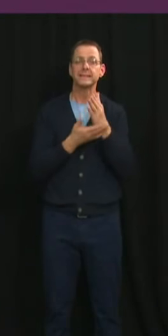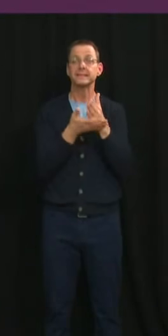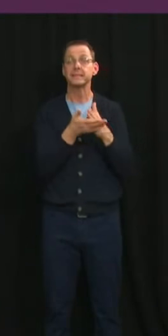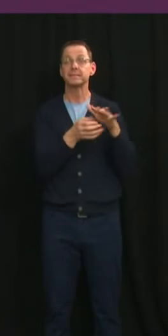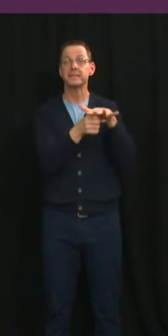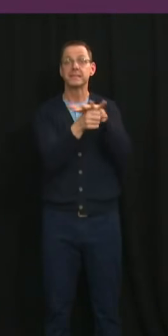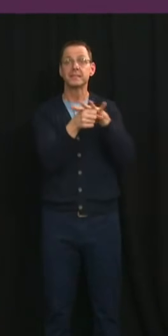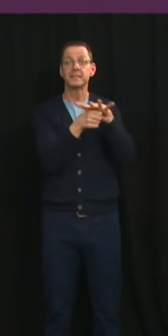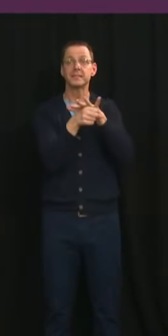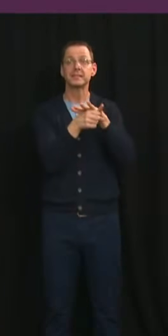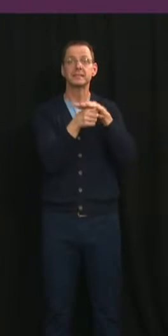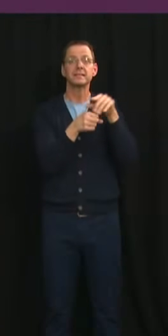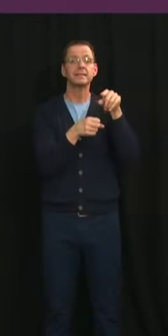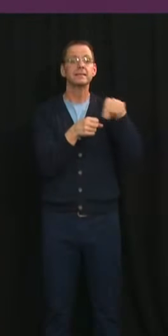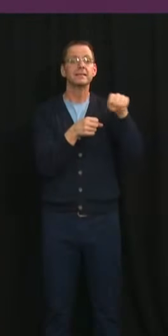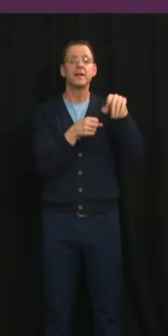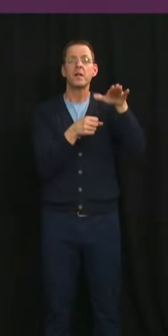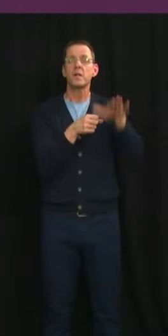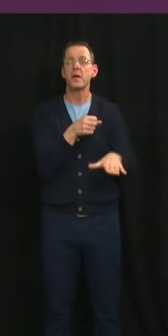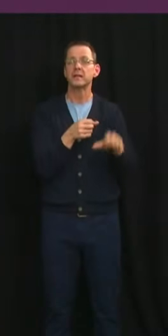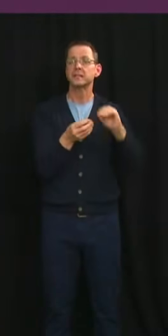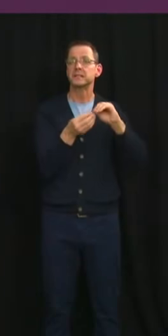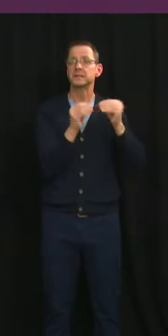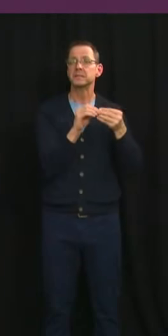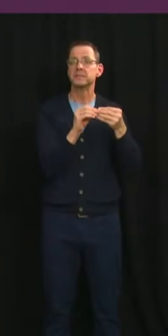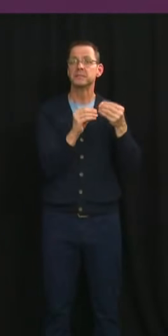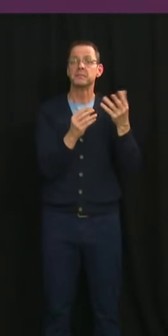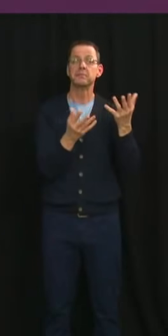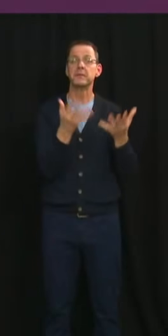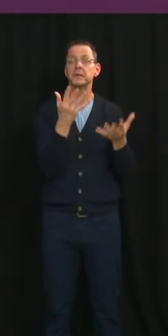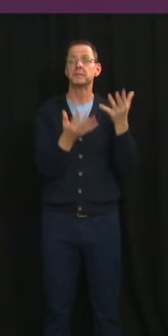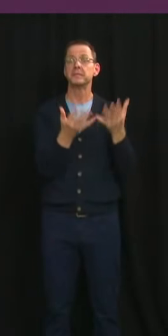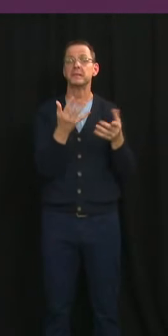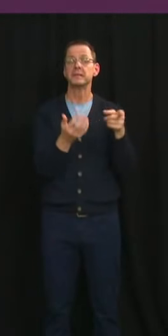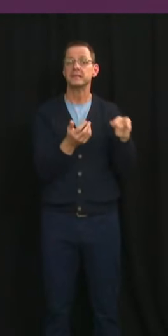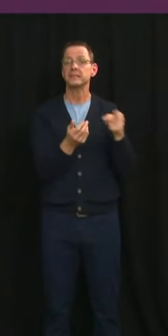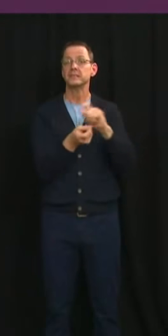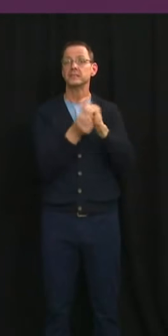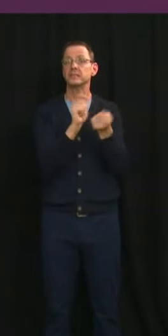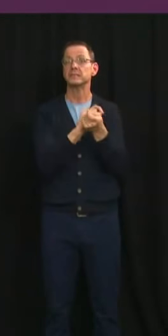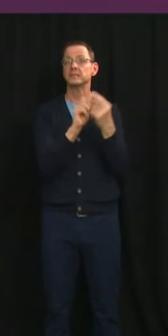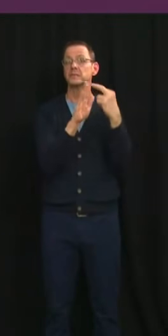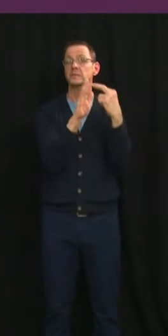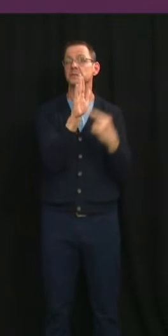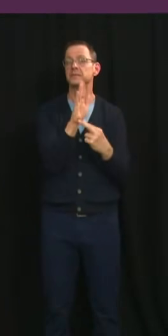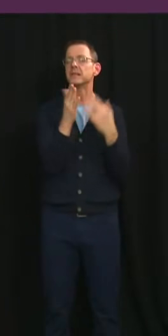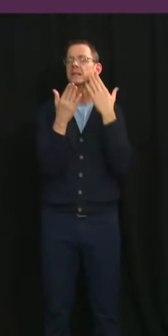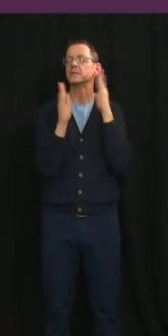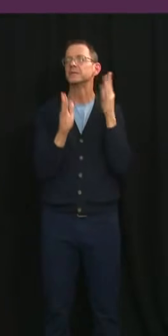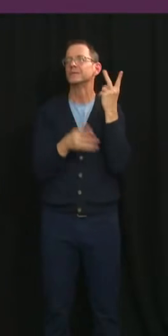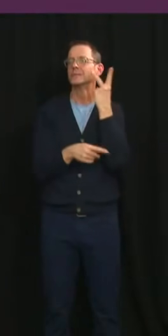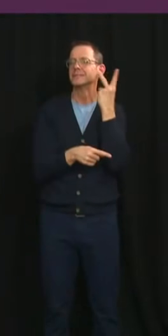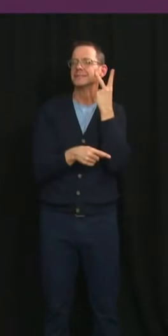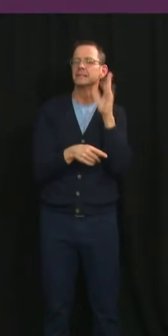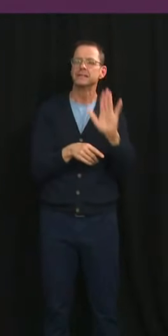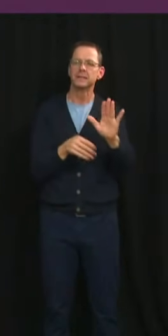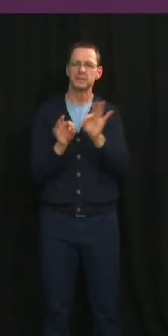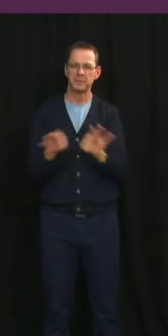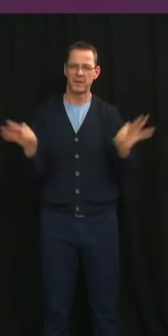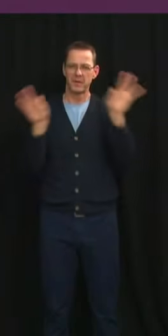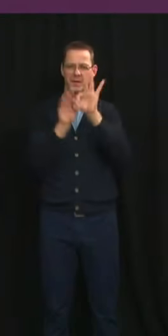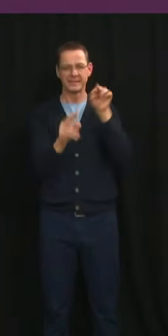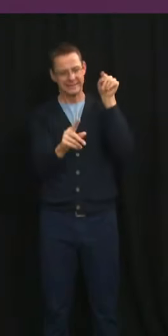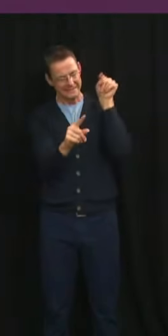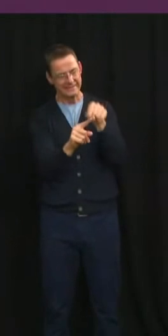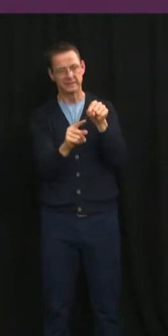Carrie? I do, and thanks for taking up follow-up questions. This is to both the Premier and Dr.